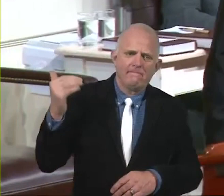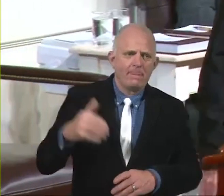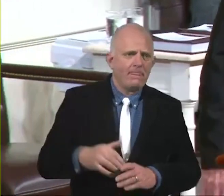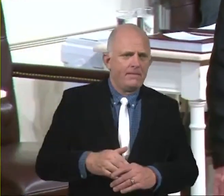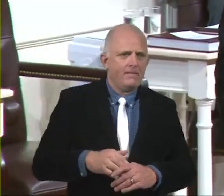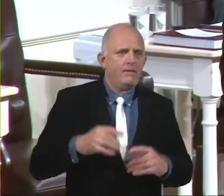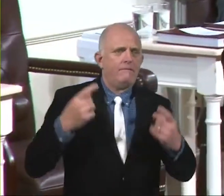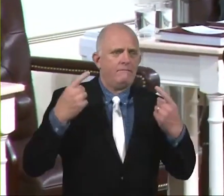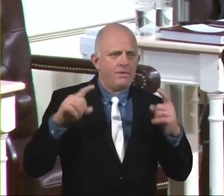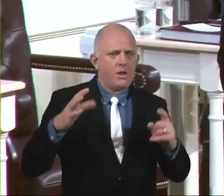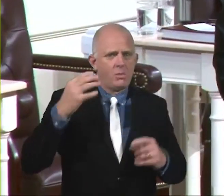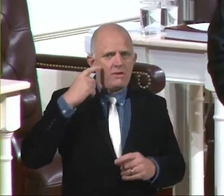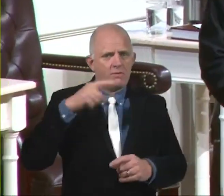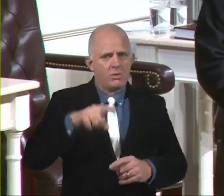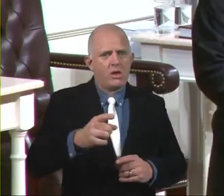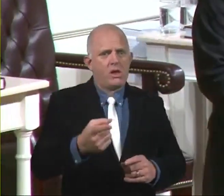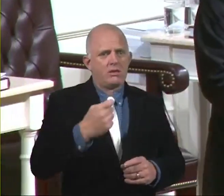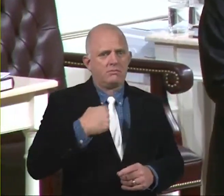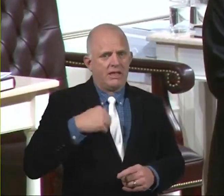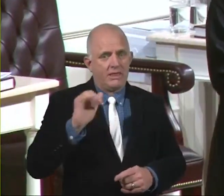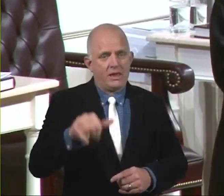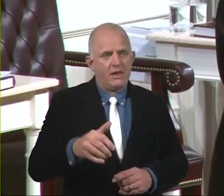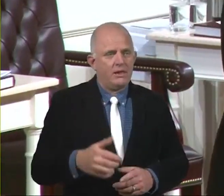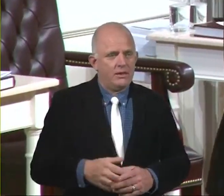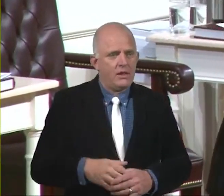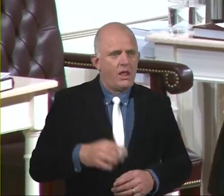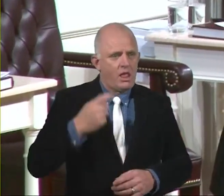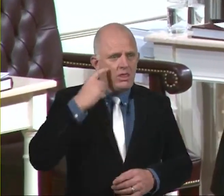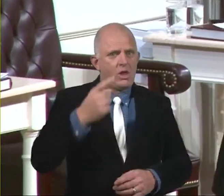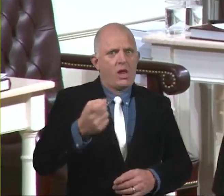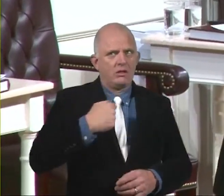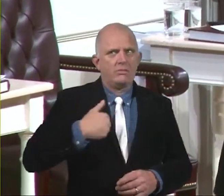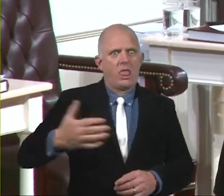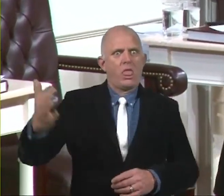one, Tom. You know, we thought you'd have asked that a long time ago."